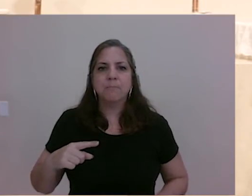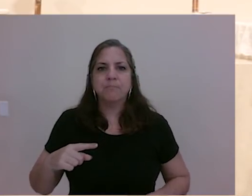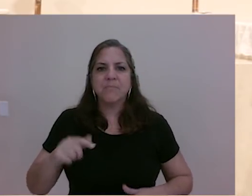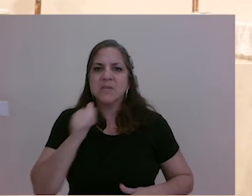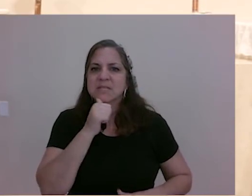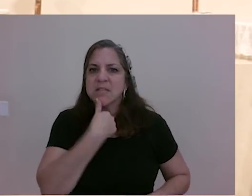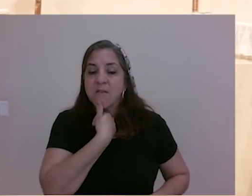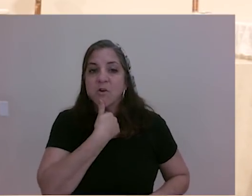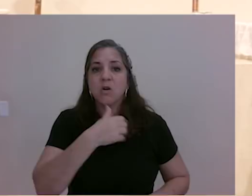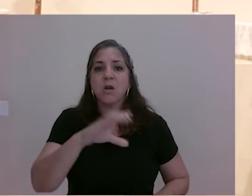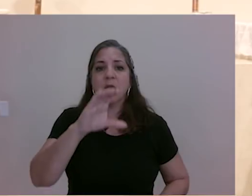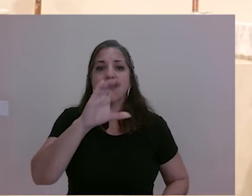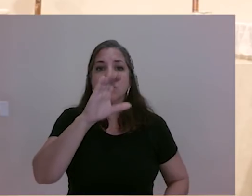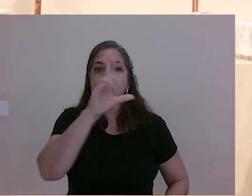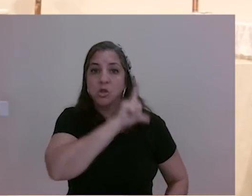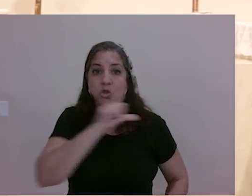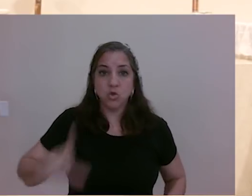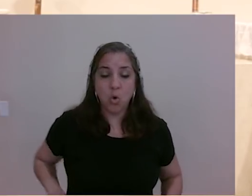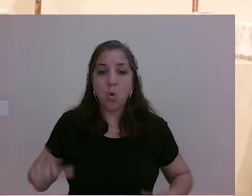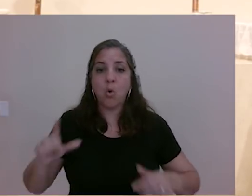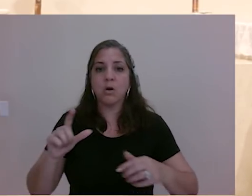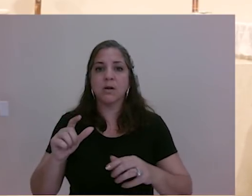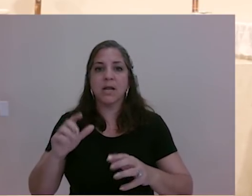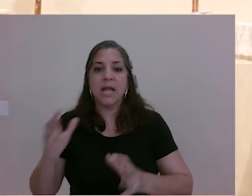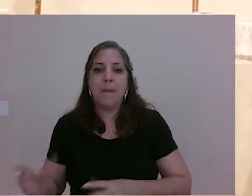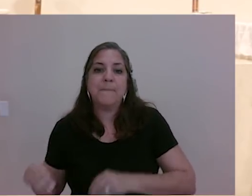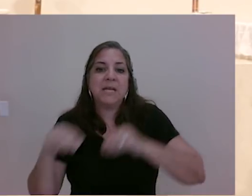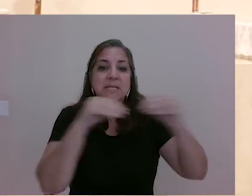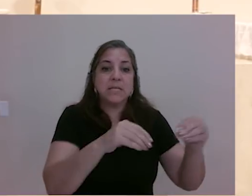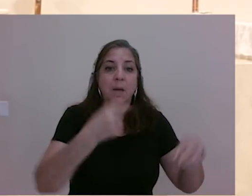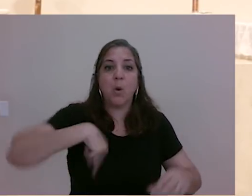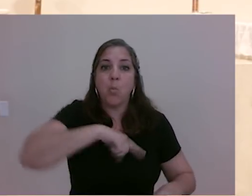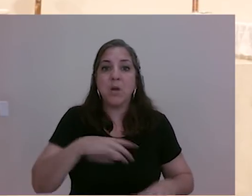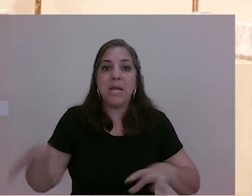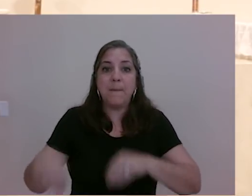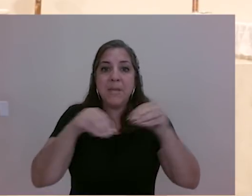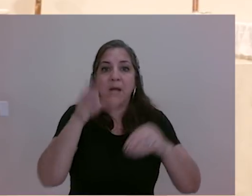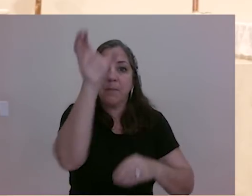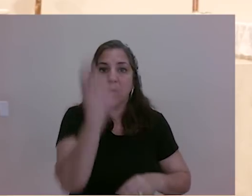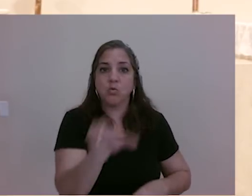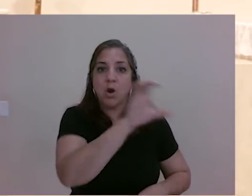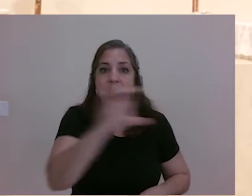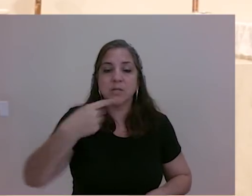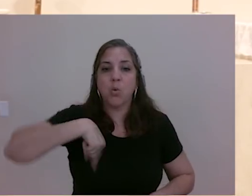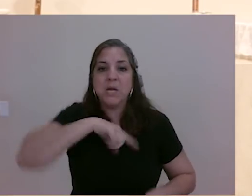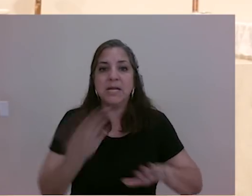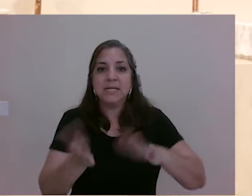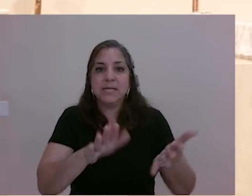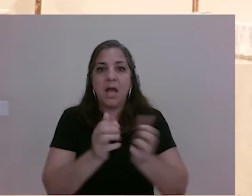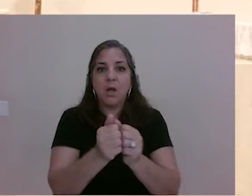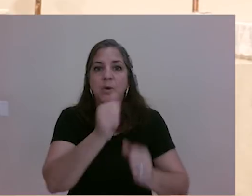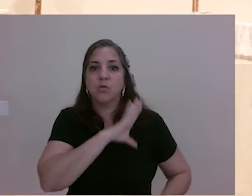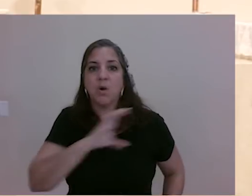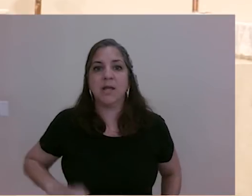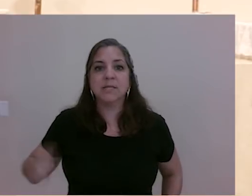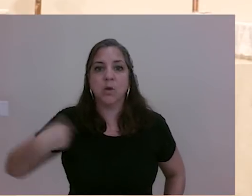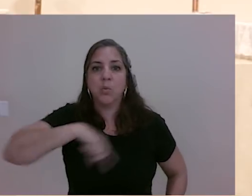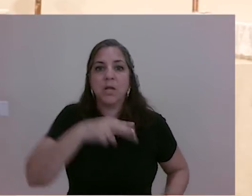the Lord carries us through. We pick up our cross, we follow him. We die with Christ, we rise with Christ. That's our